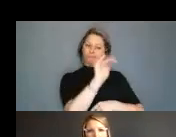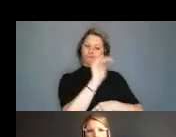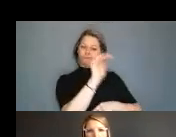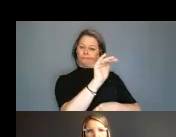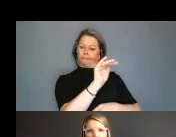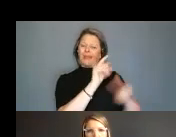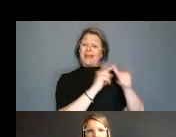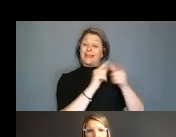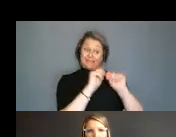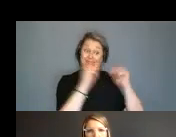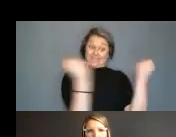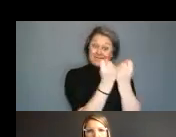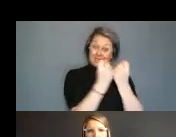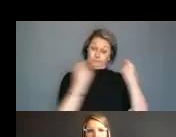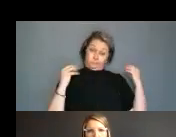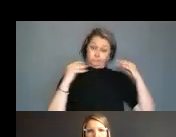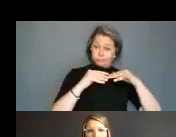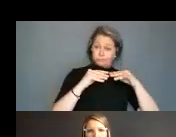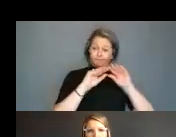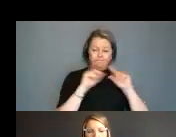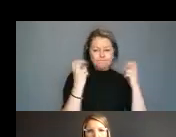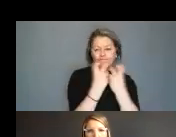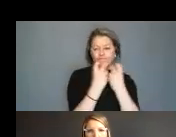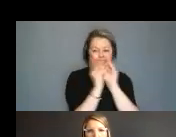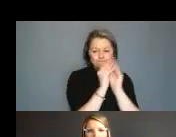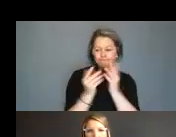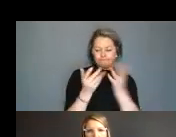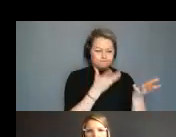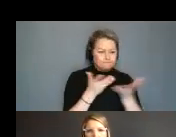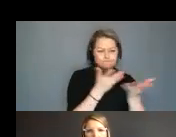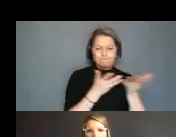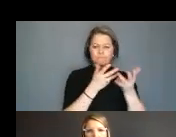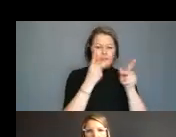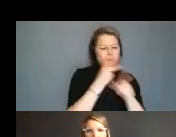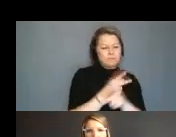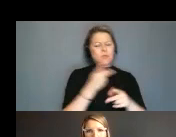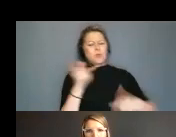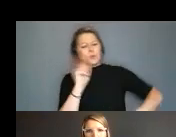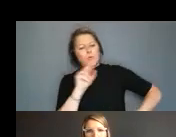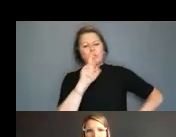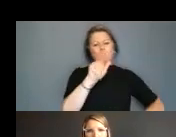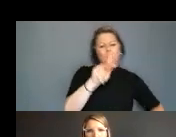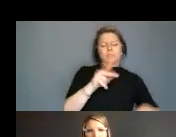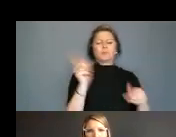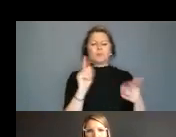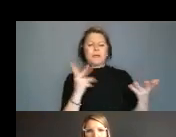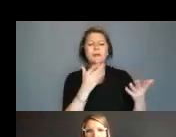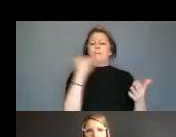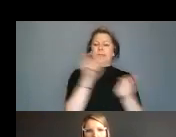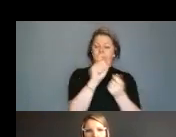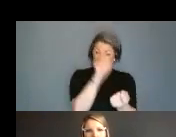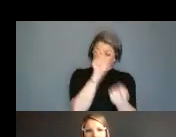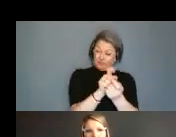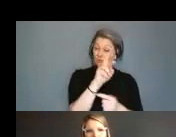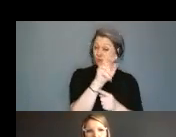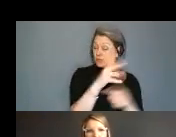would then come together to kind of clarify the areas of risk that would be assessed. So they would essentially develop